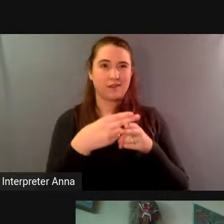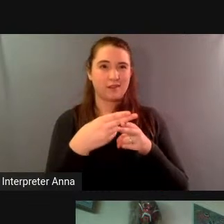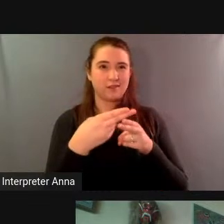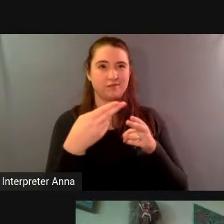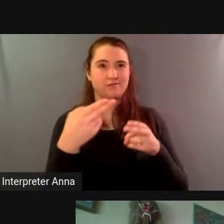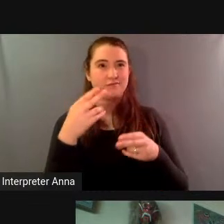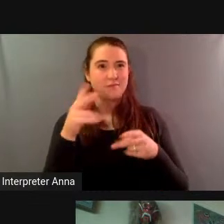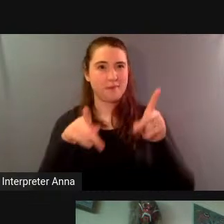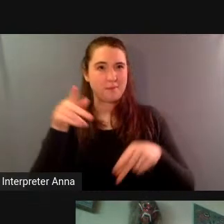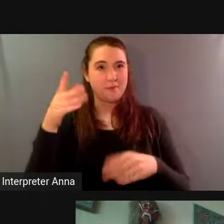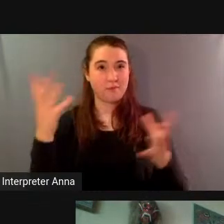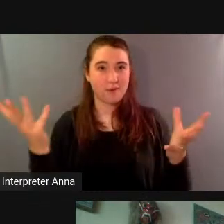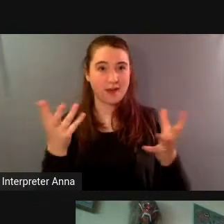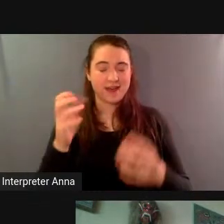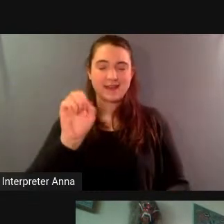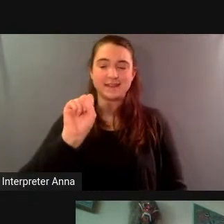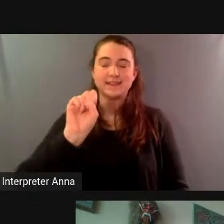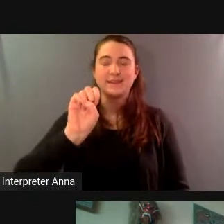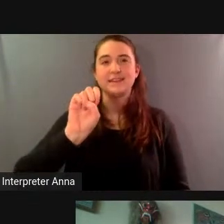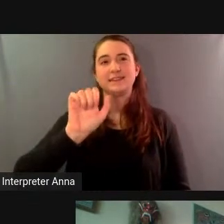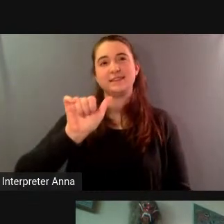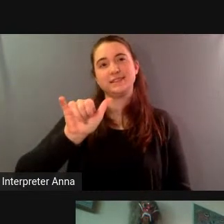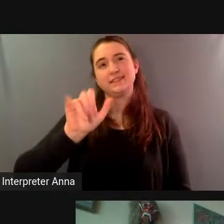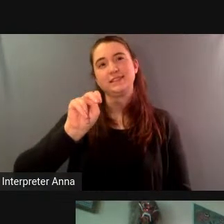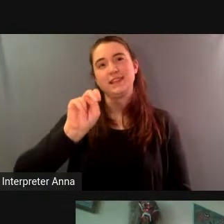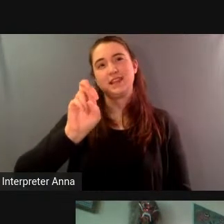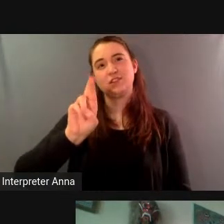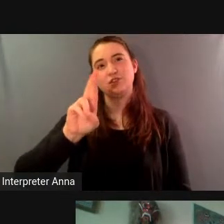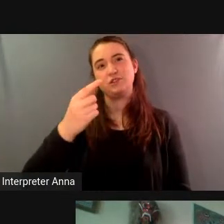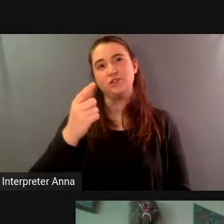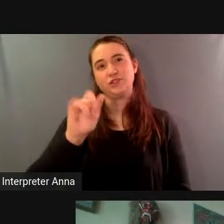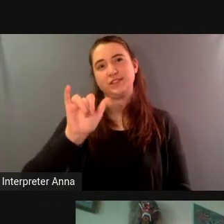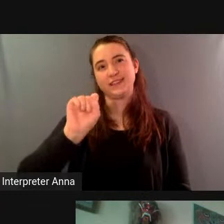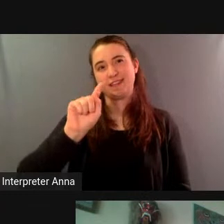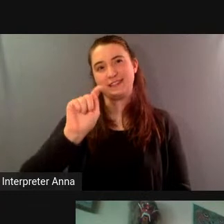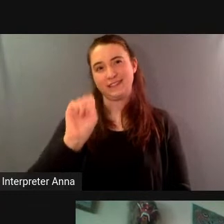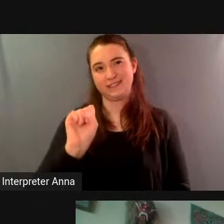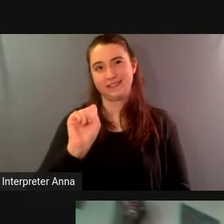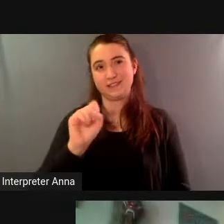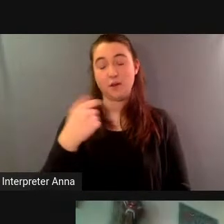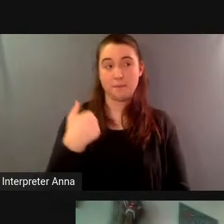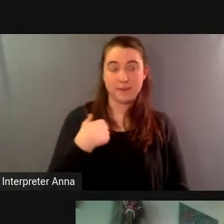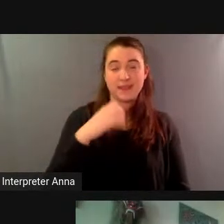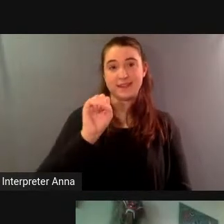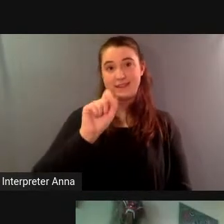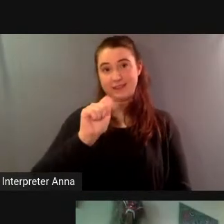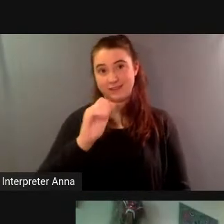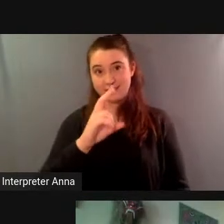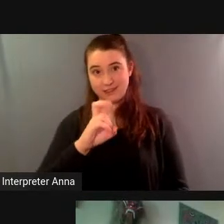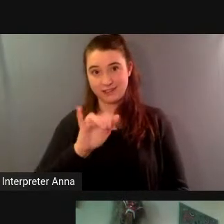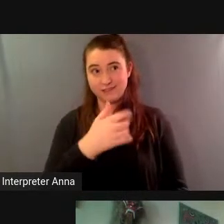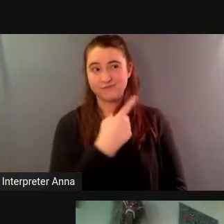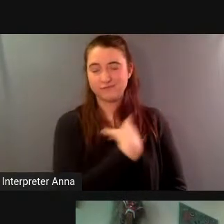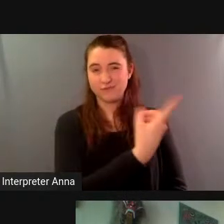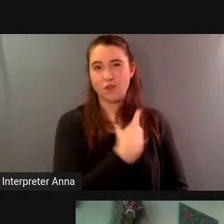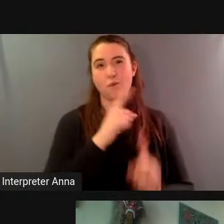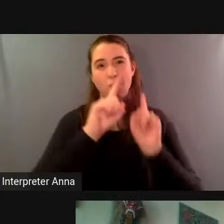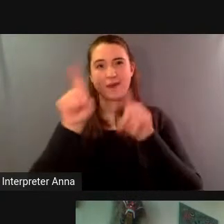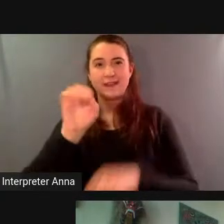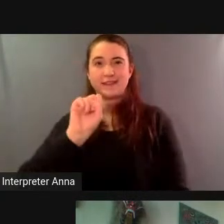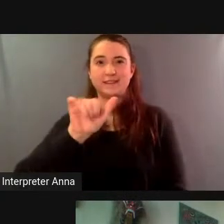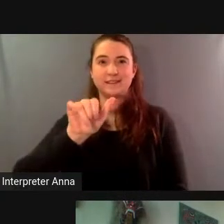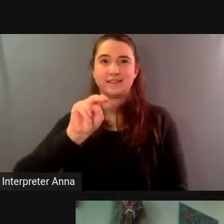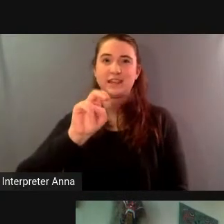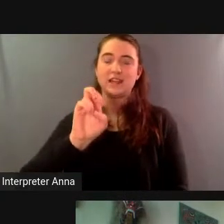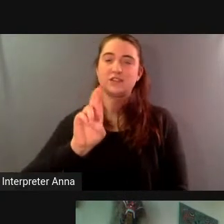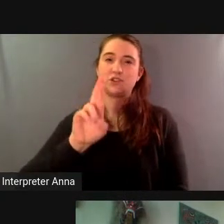stacy and i um went to synergy a ranch and i'll let her her say what happened at that point well matt and i got on a